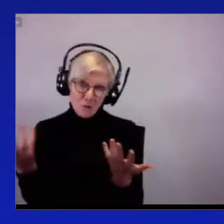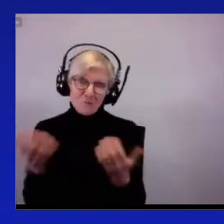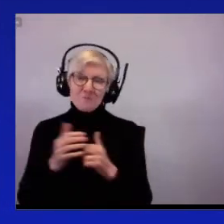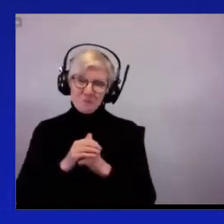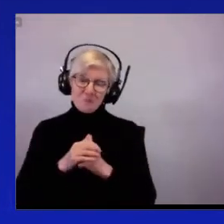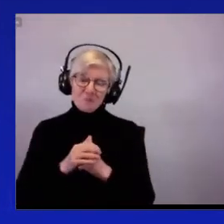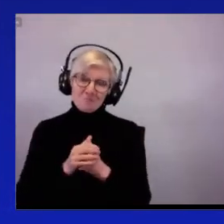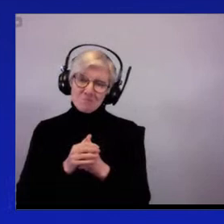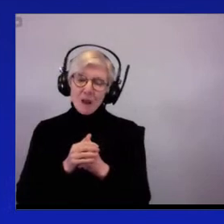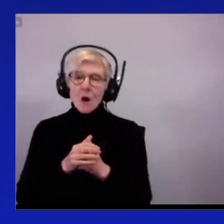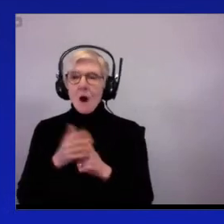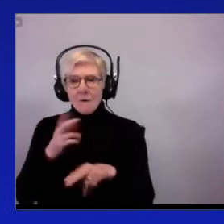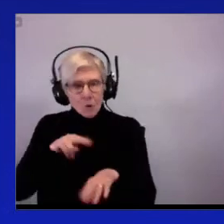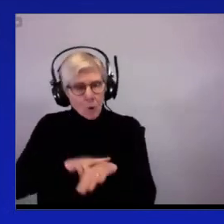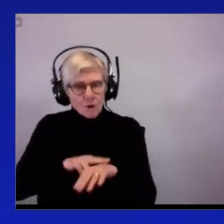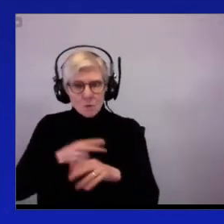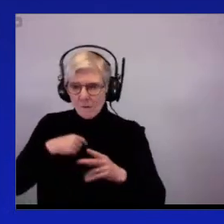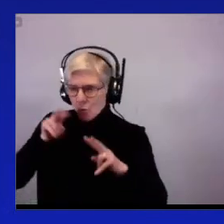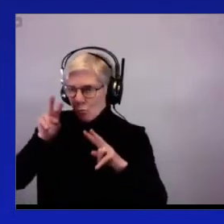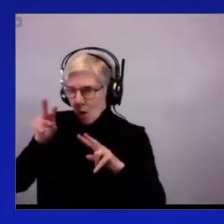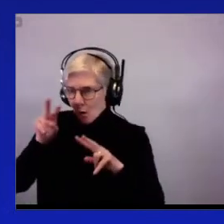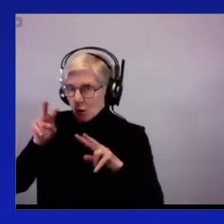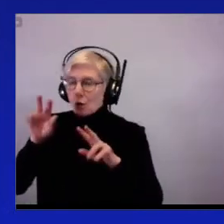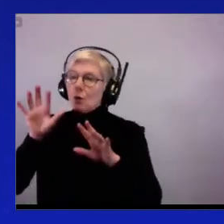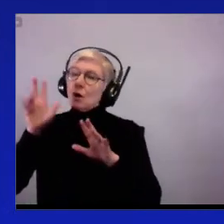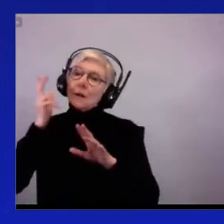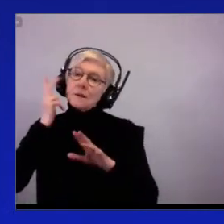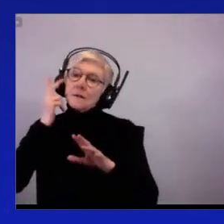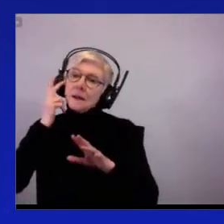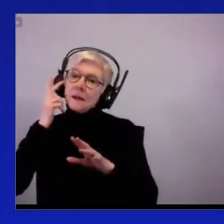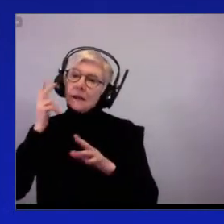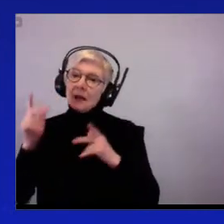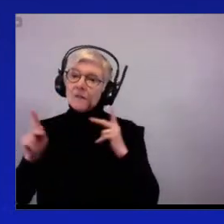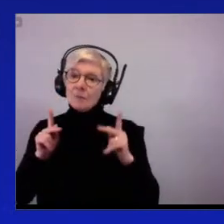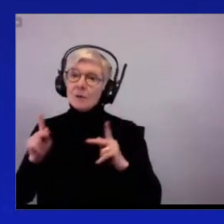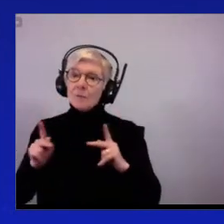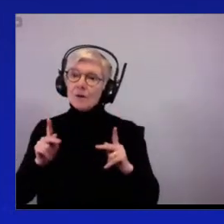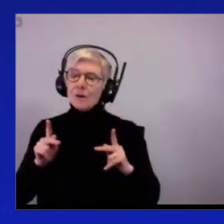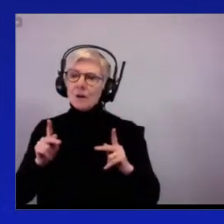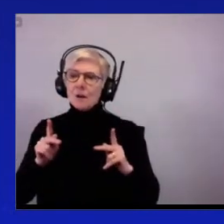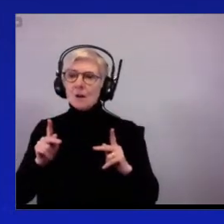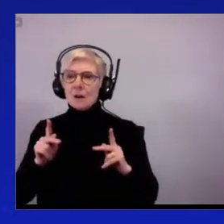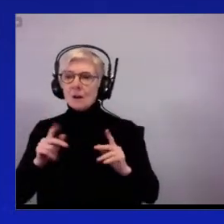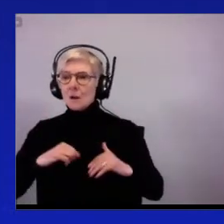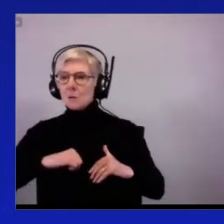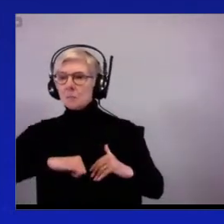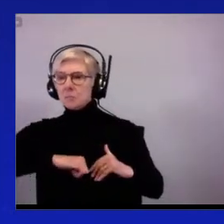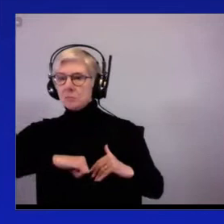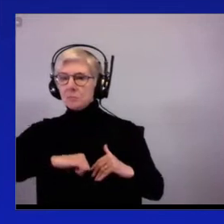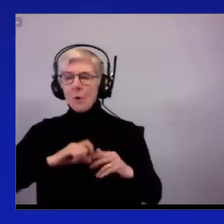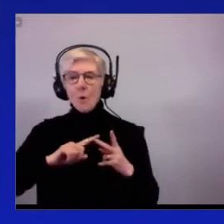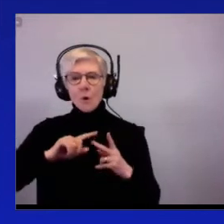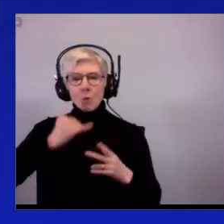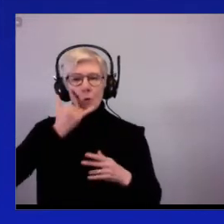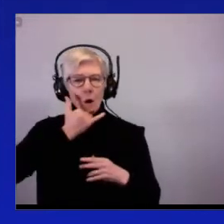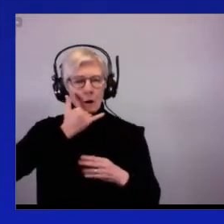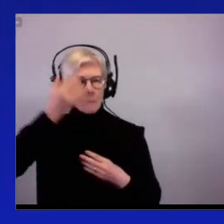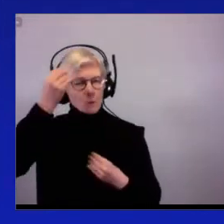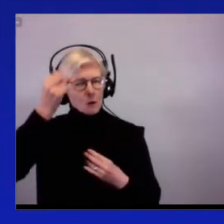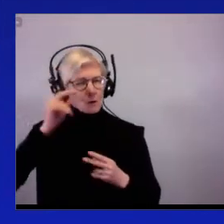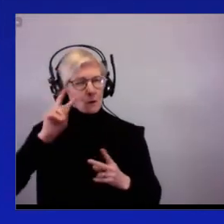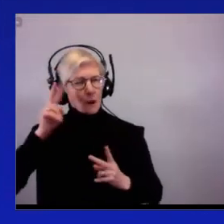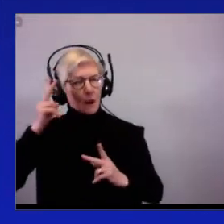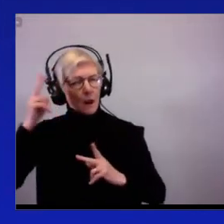appreciate that we need to monitor this again. If we're seeing particular challenges arise or myths arise, we will counter